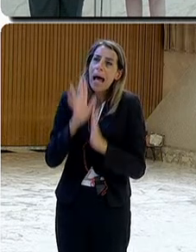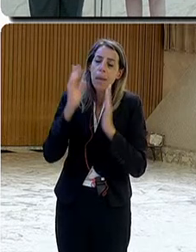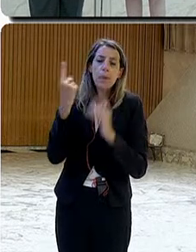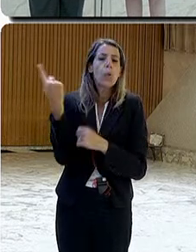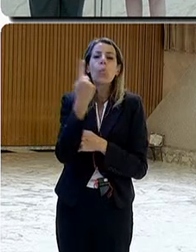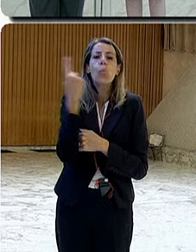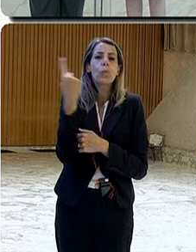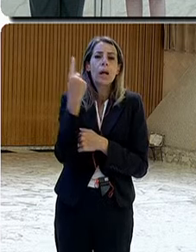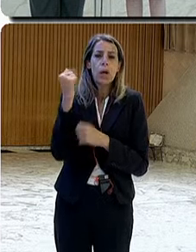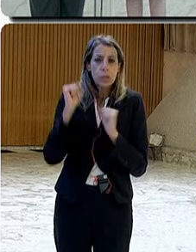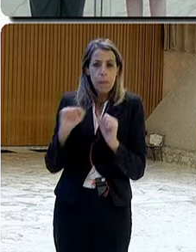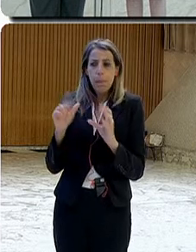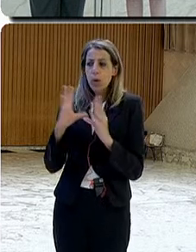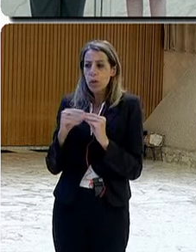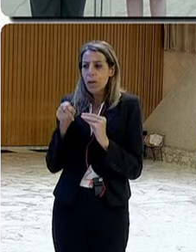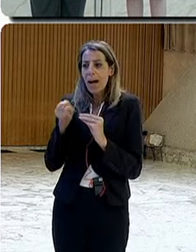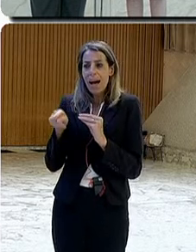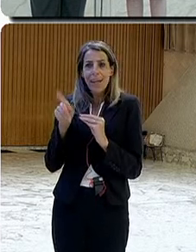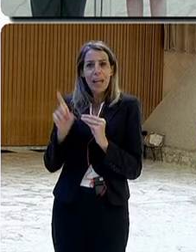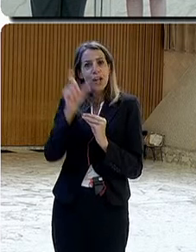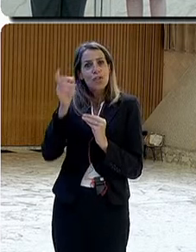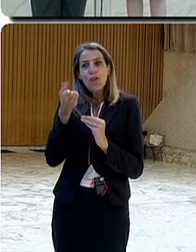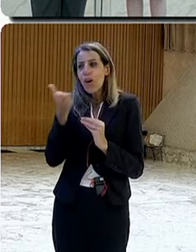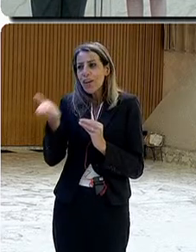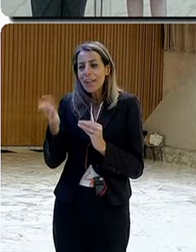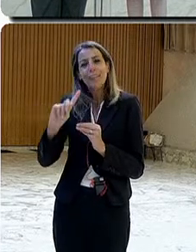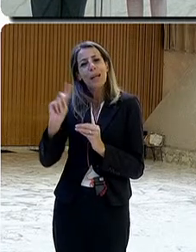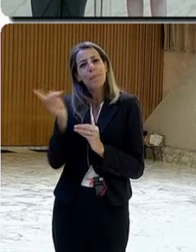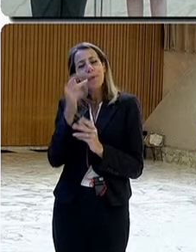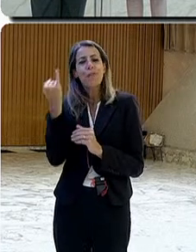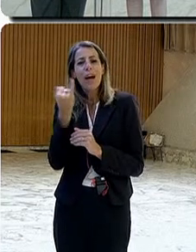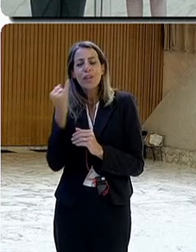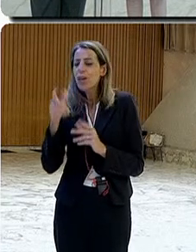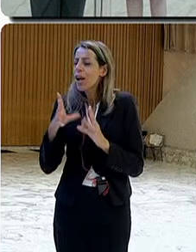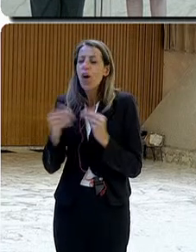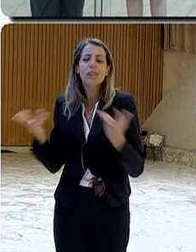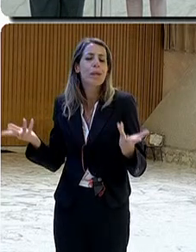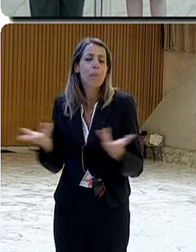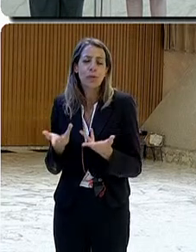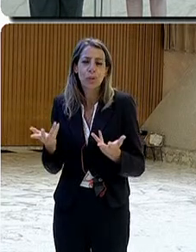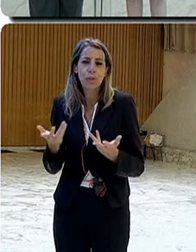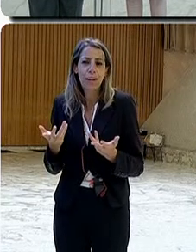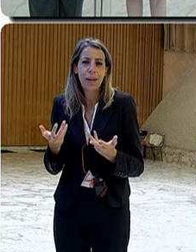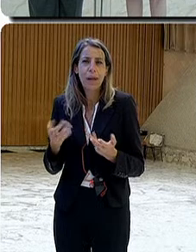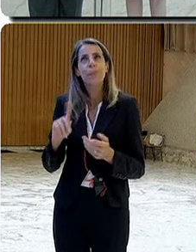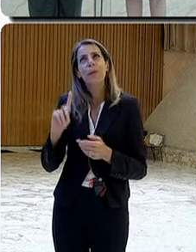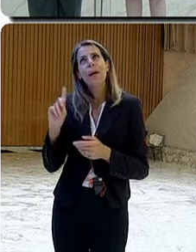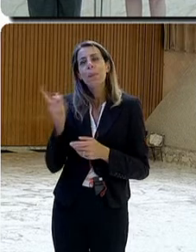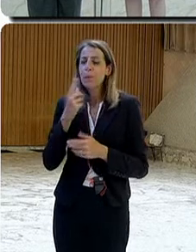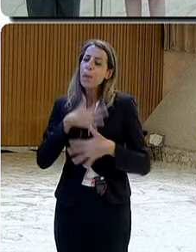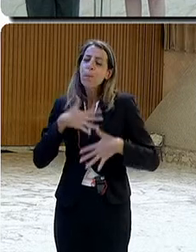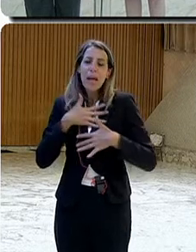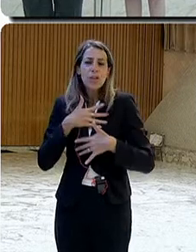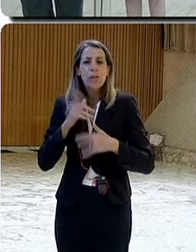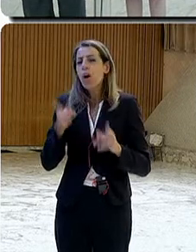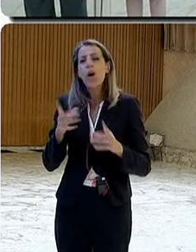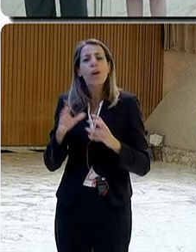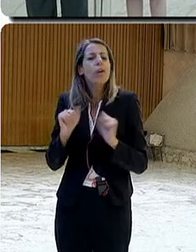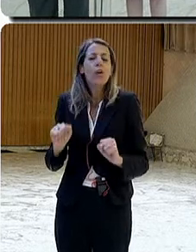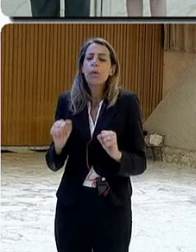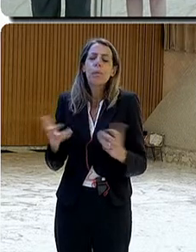can do to make each other's, or we can all do to make each other's life a little bit easier and more